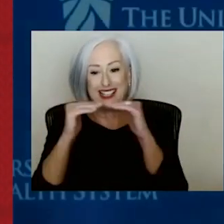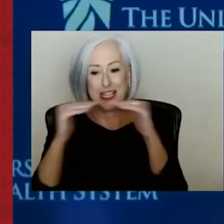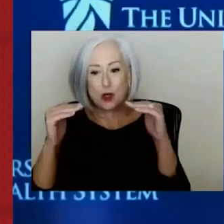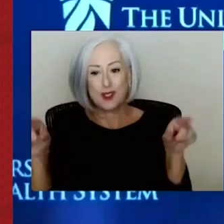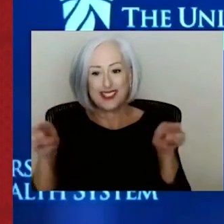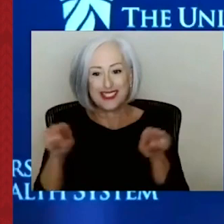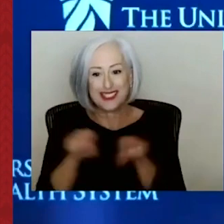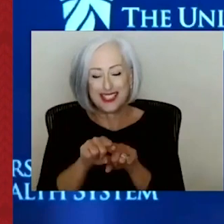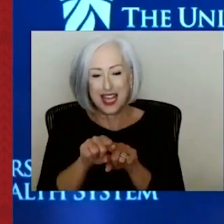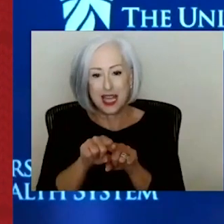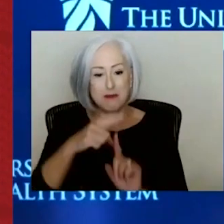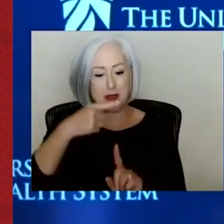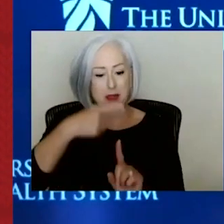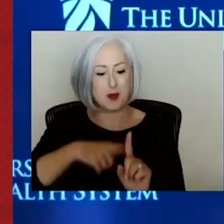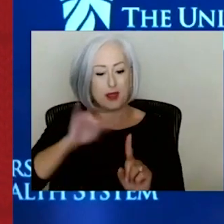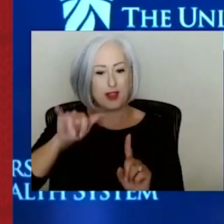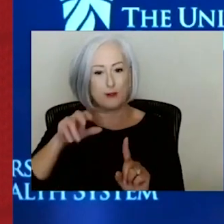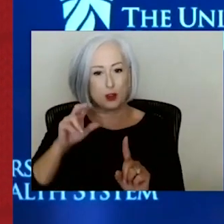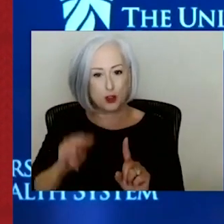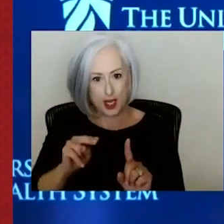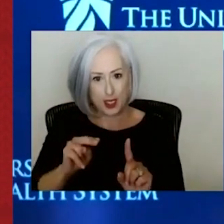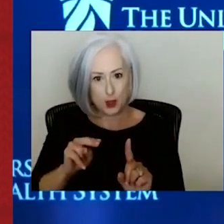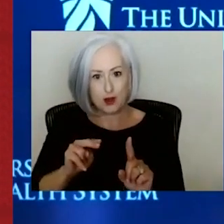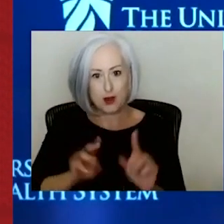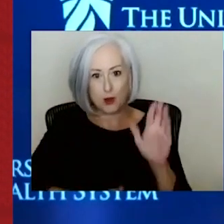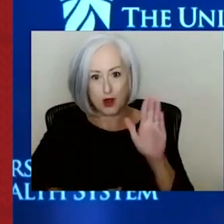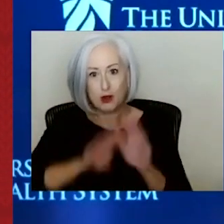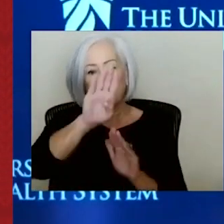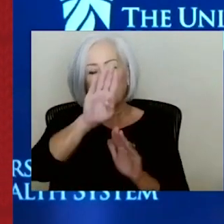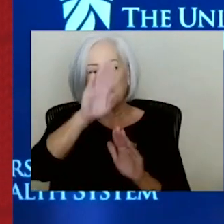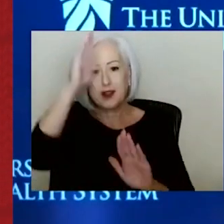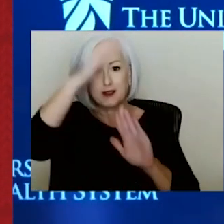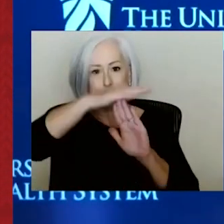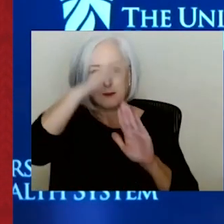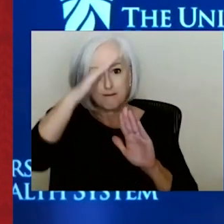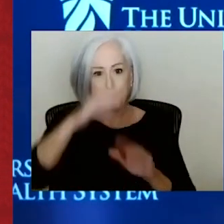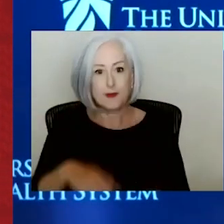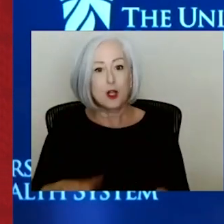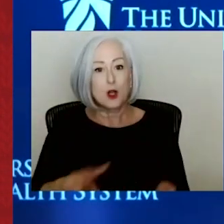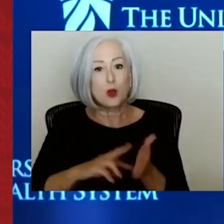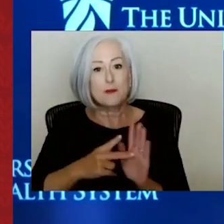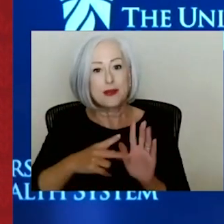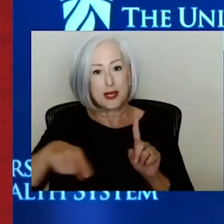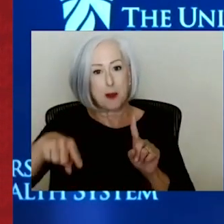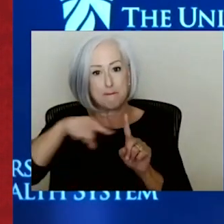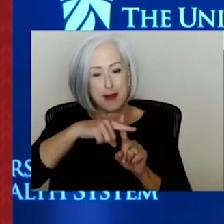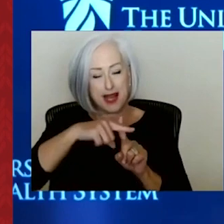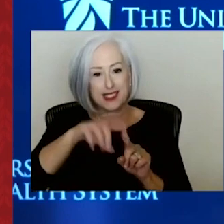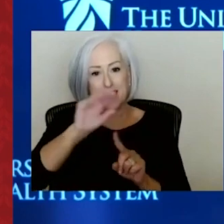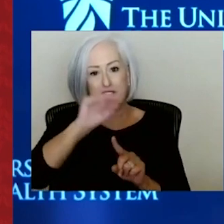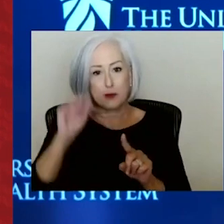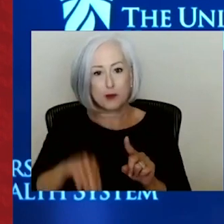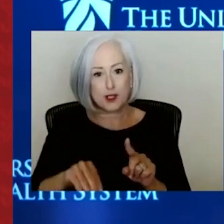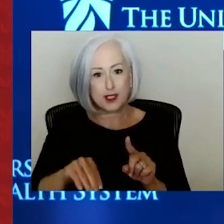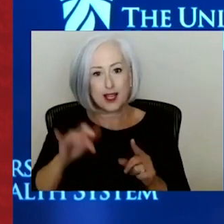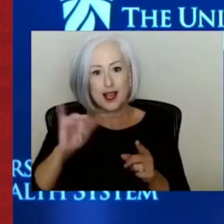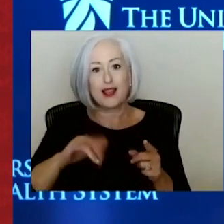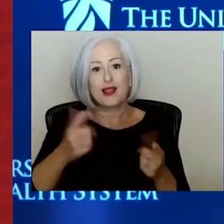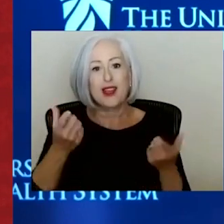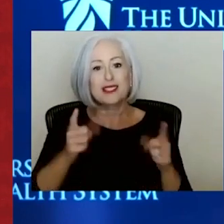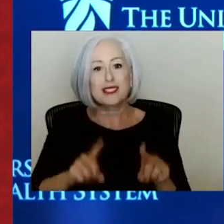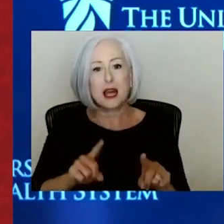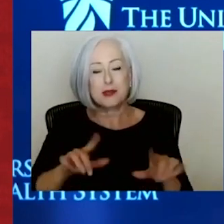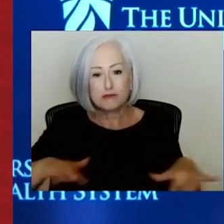January. Further, we believe that the positivity rate that is occurring in the community, it's probably